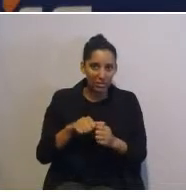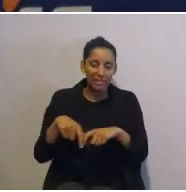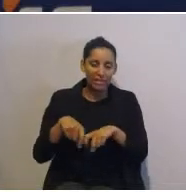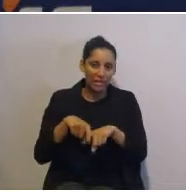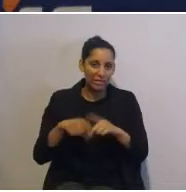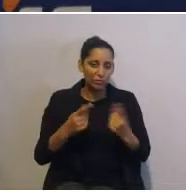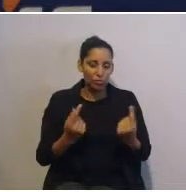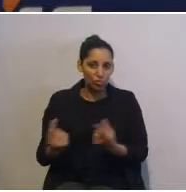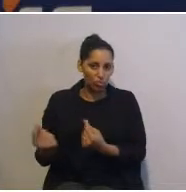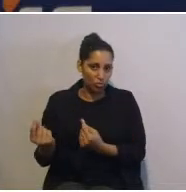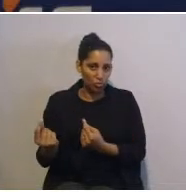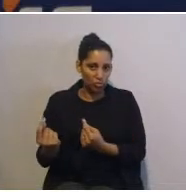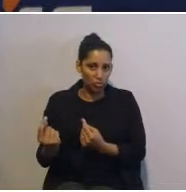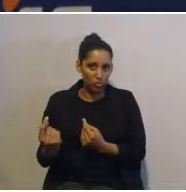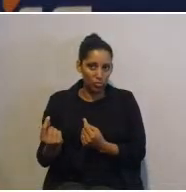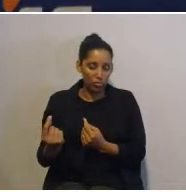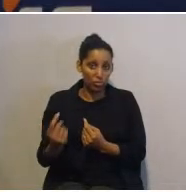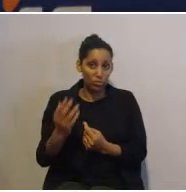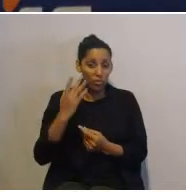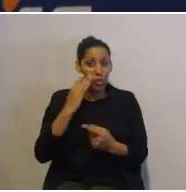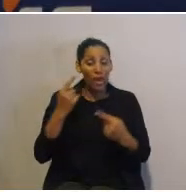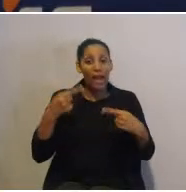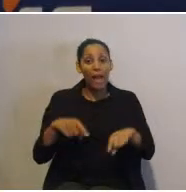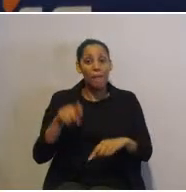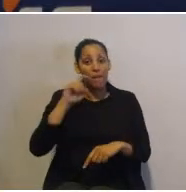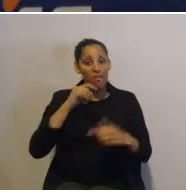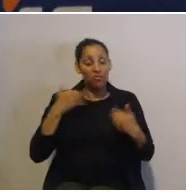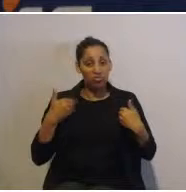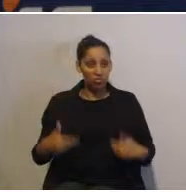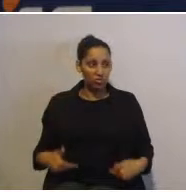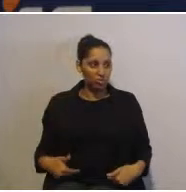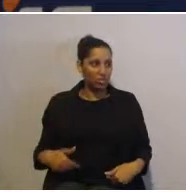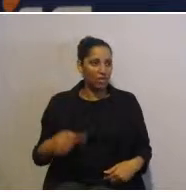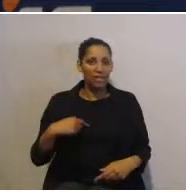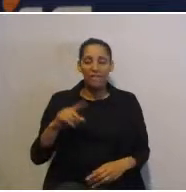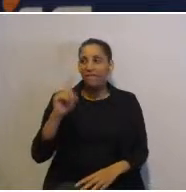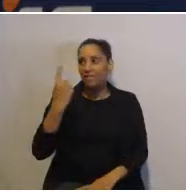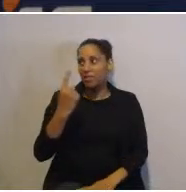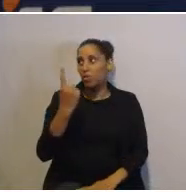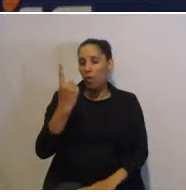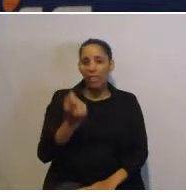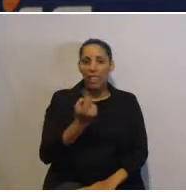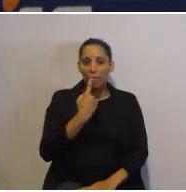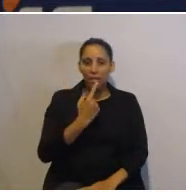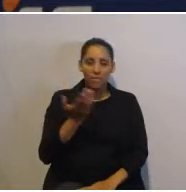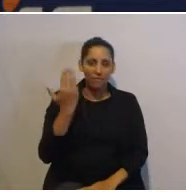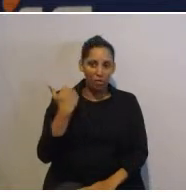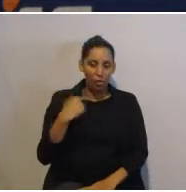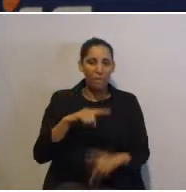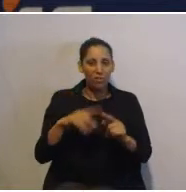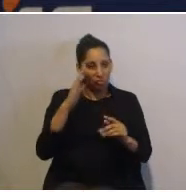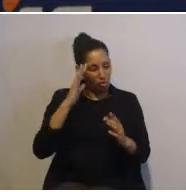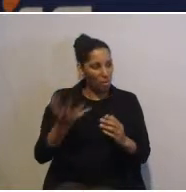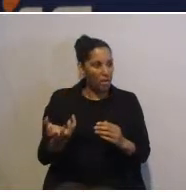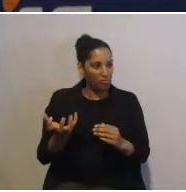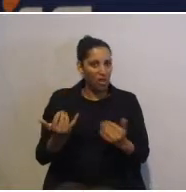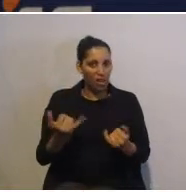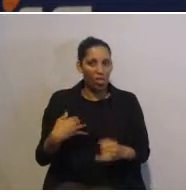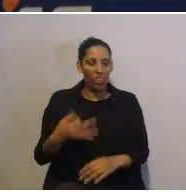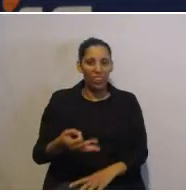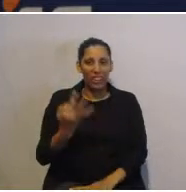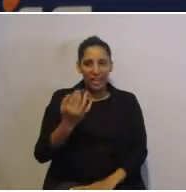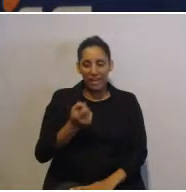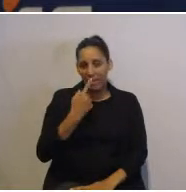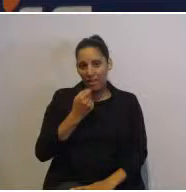things. When you get to this age, at first I was on 1 tablet before, but when I became a pensioner, I'm on 3. They